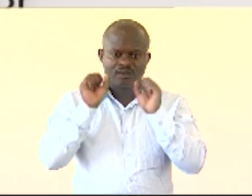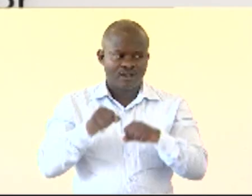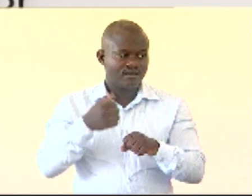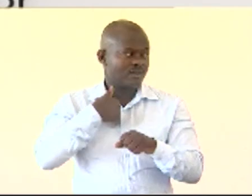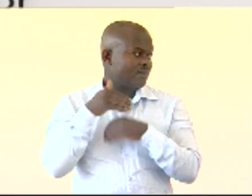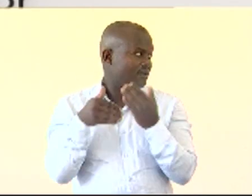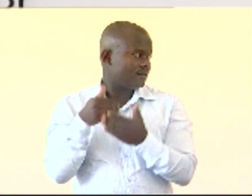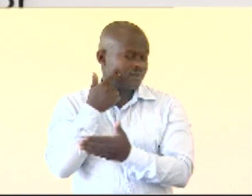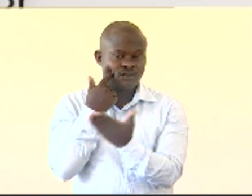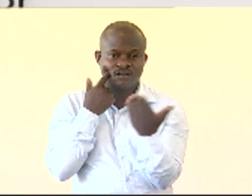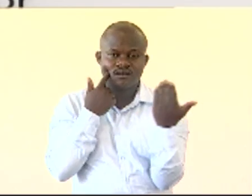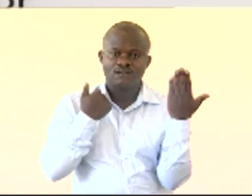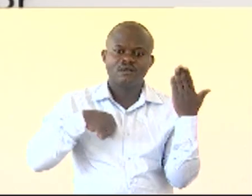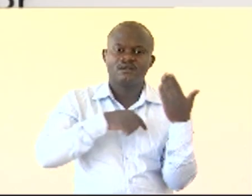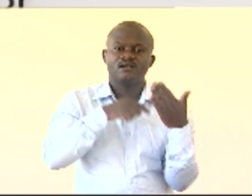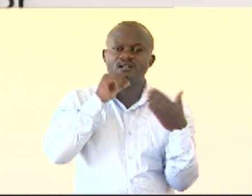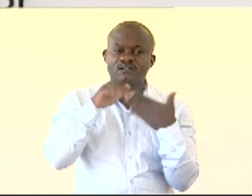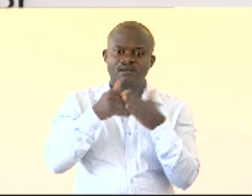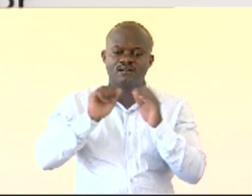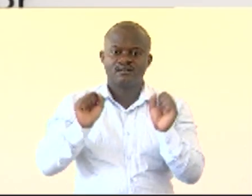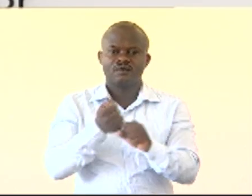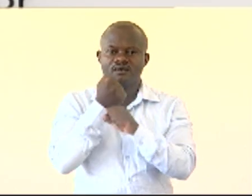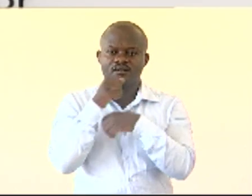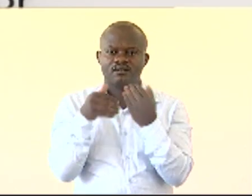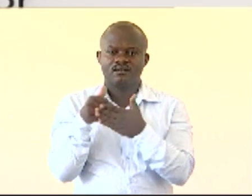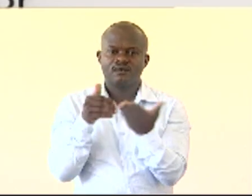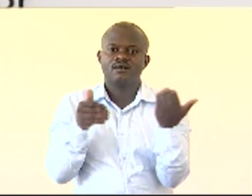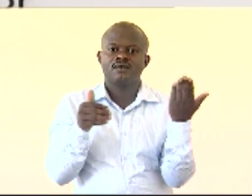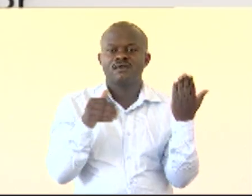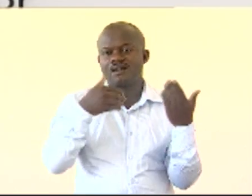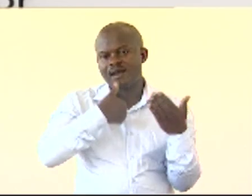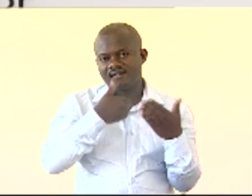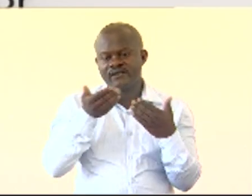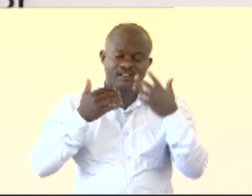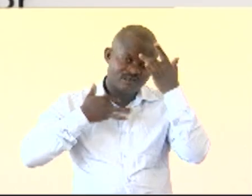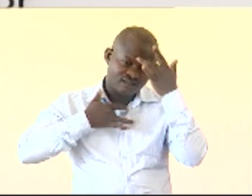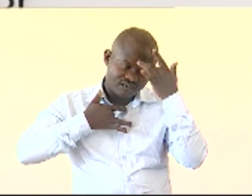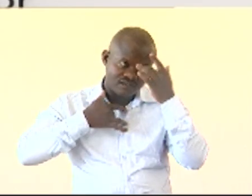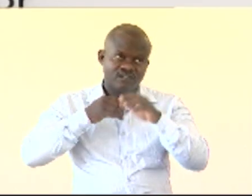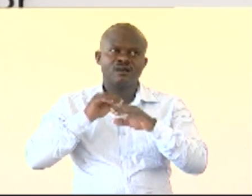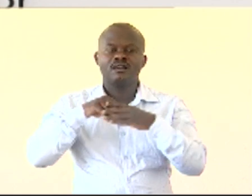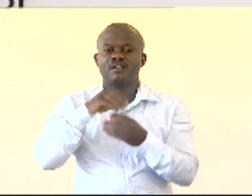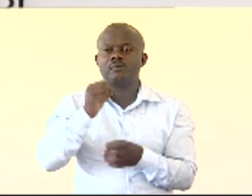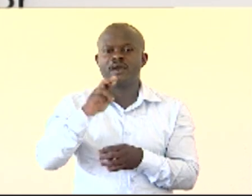harbors, that hibernates, that harbors a disease-causing microorganism.